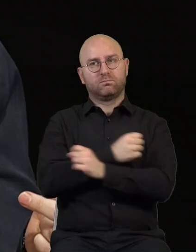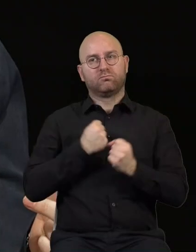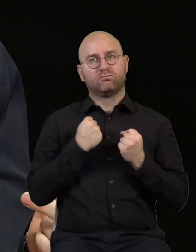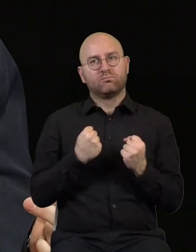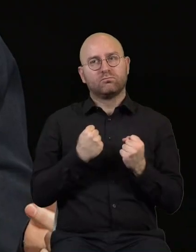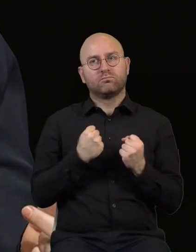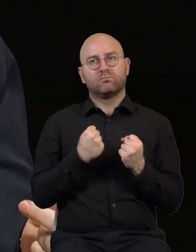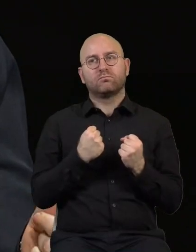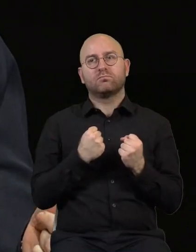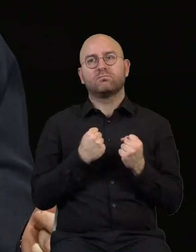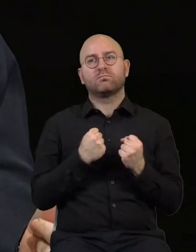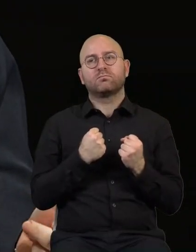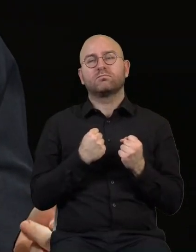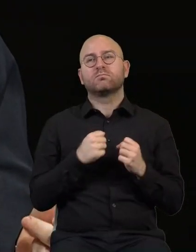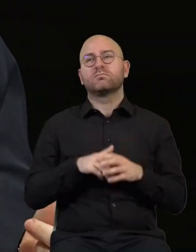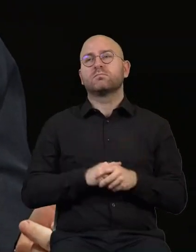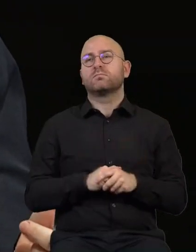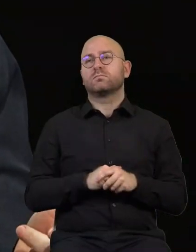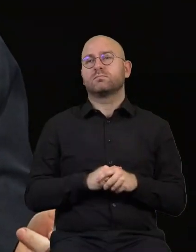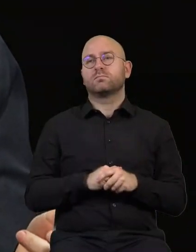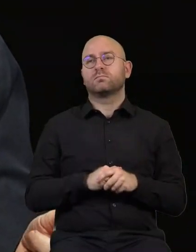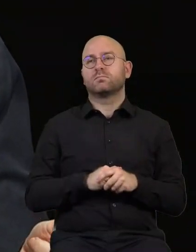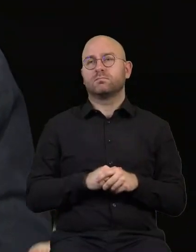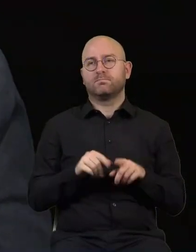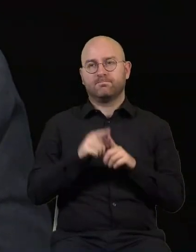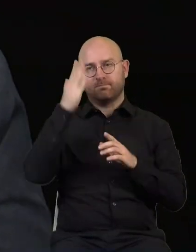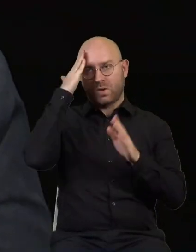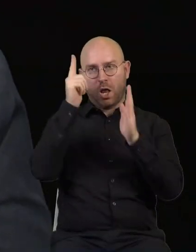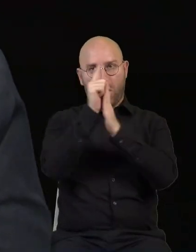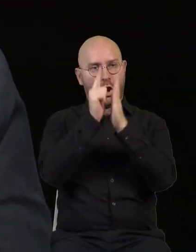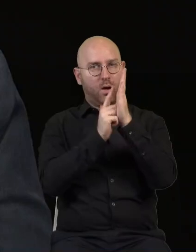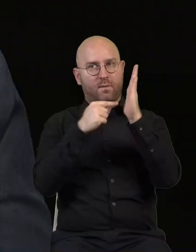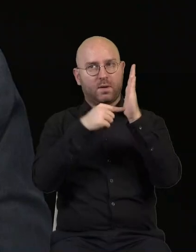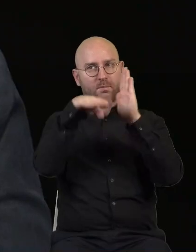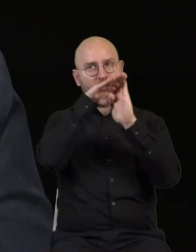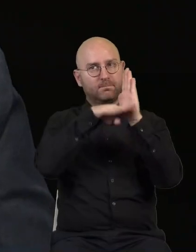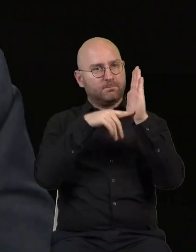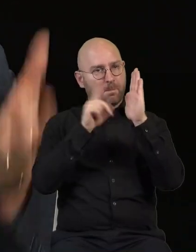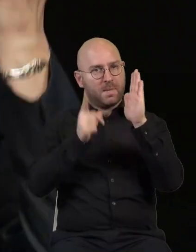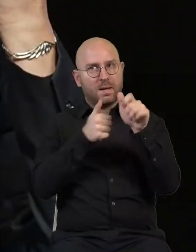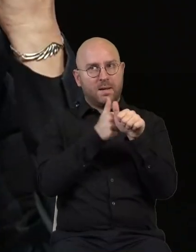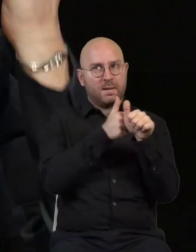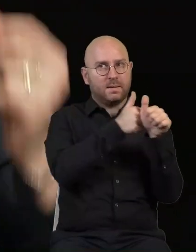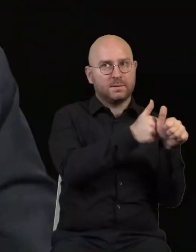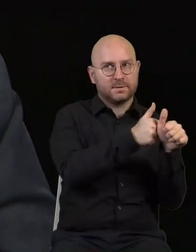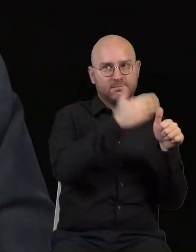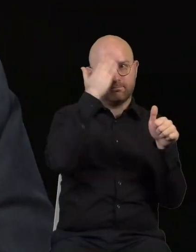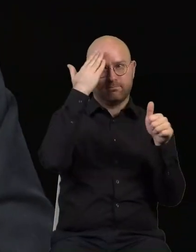and also to be able to accommodate the